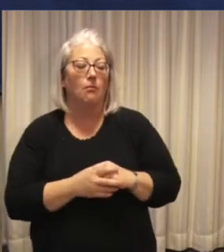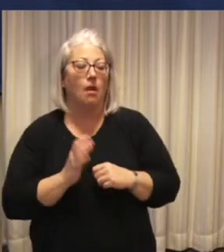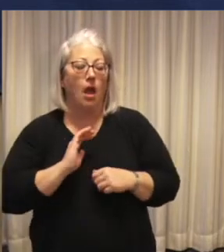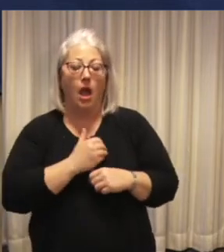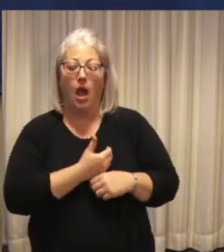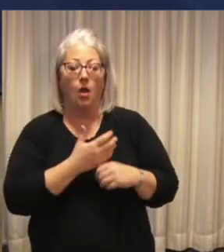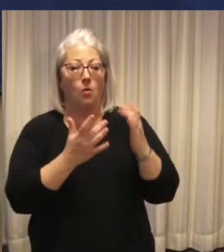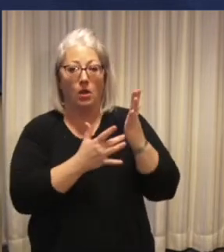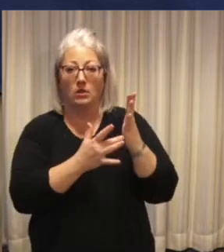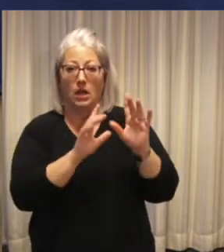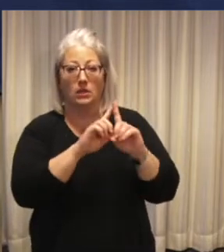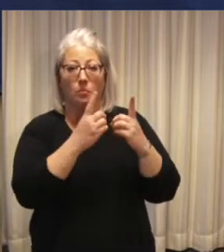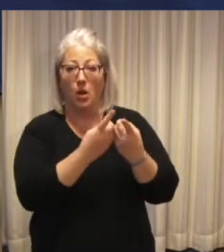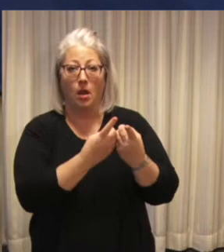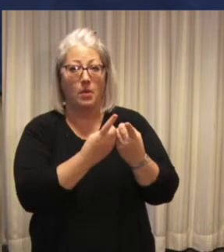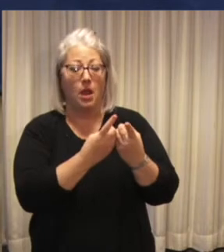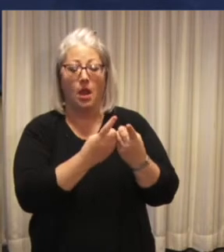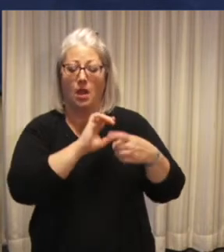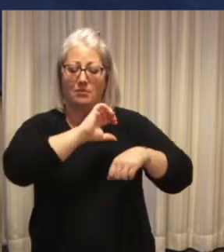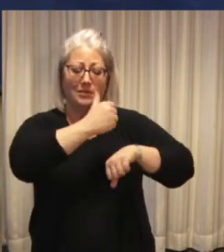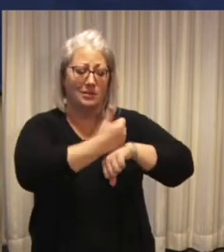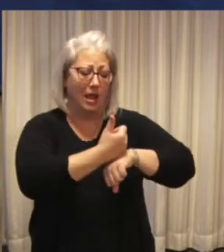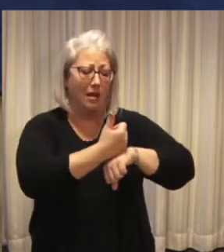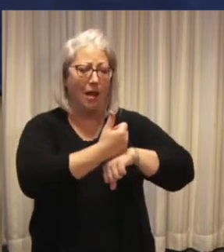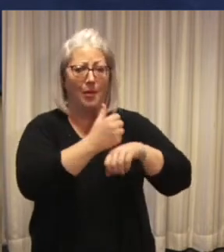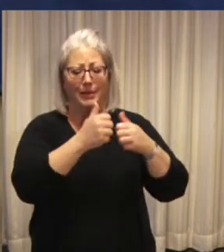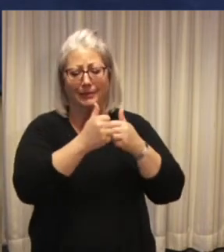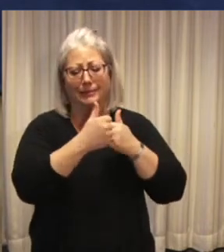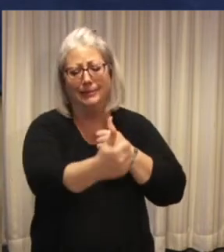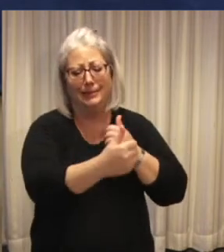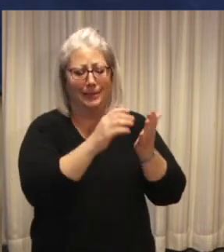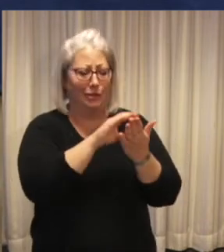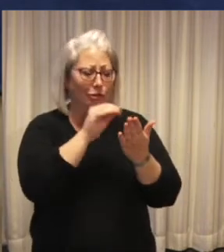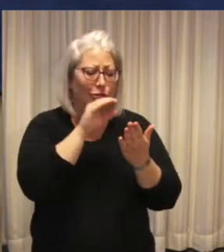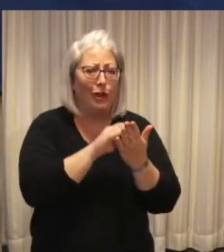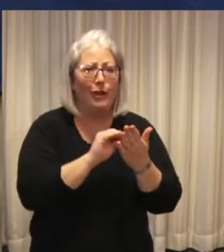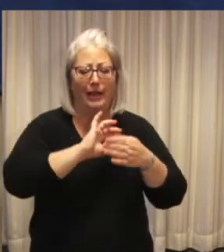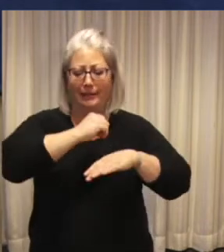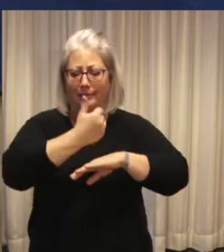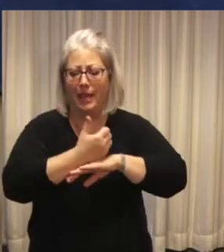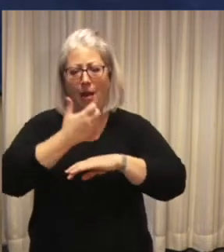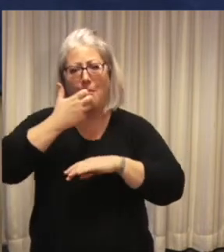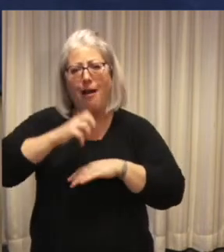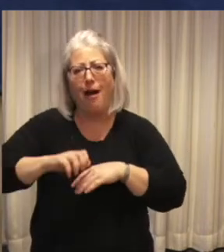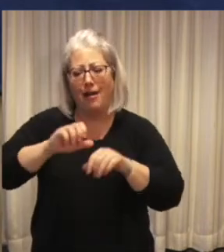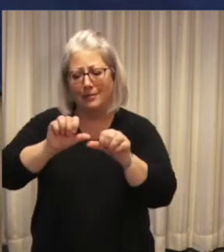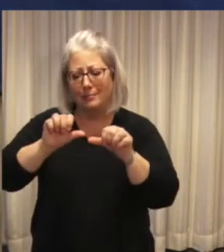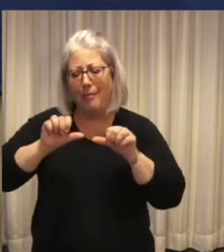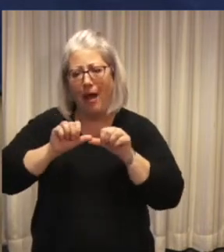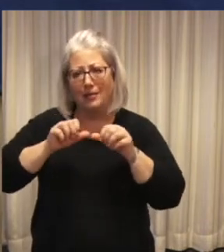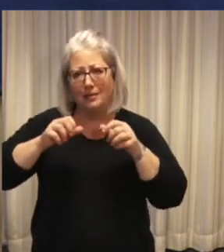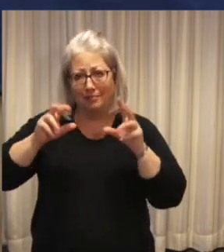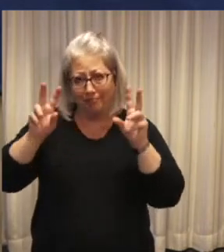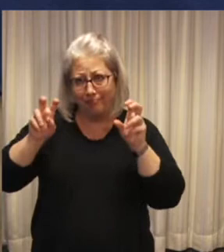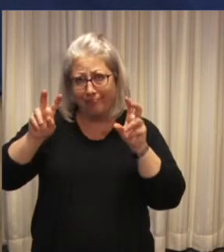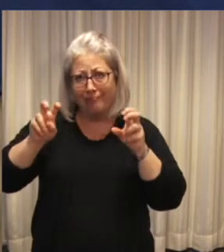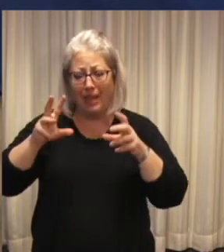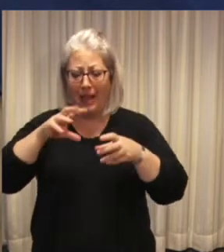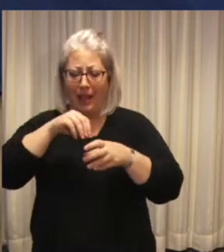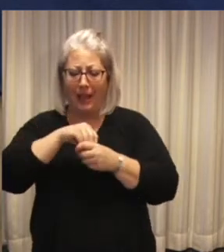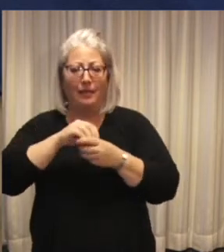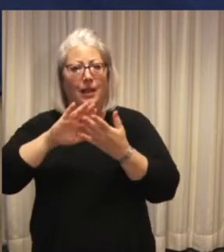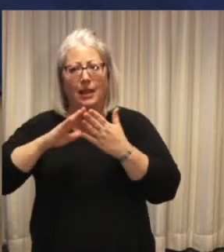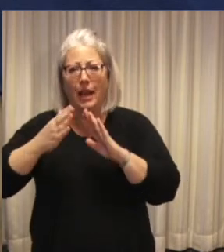amazing setting up all the distance learning that we've set up. We've set up hotspots in neighborhoods so students can get access to their, you